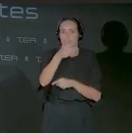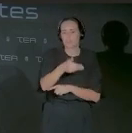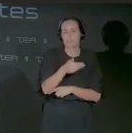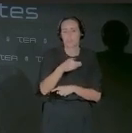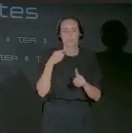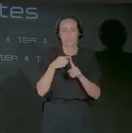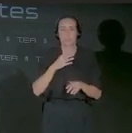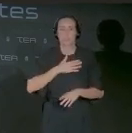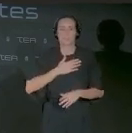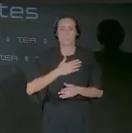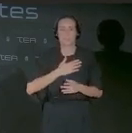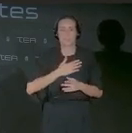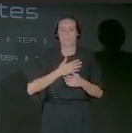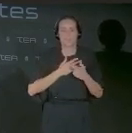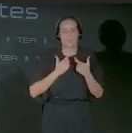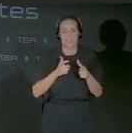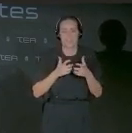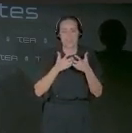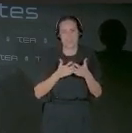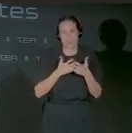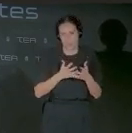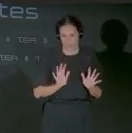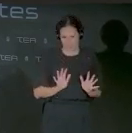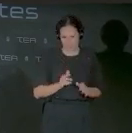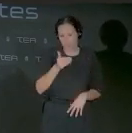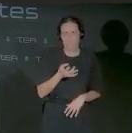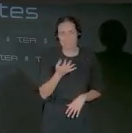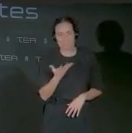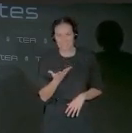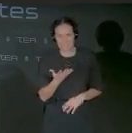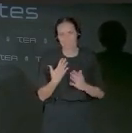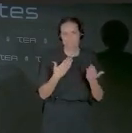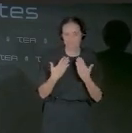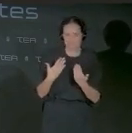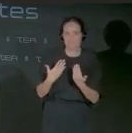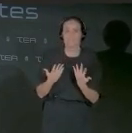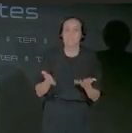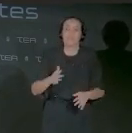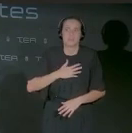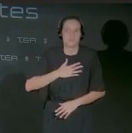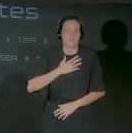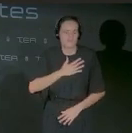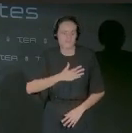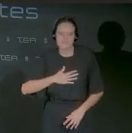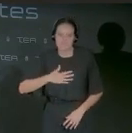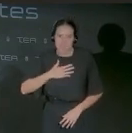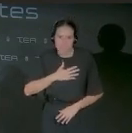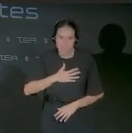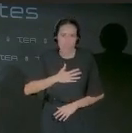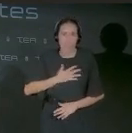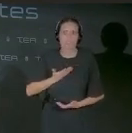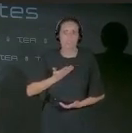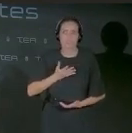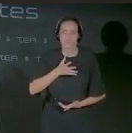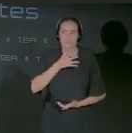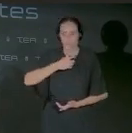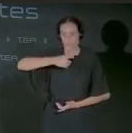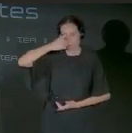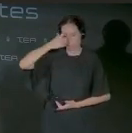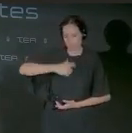big pleasure for me also as an ex-developer and academic to